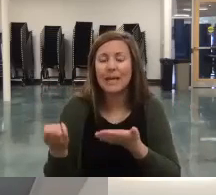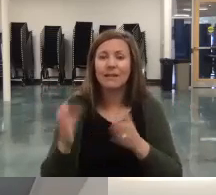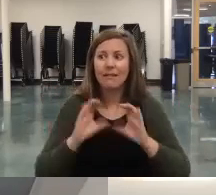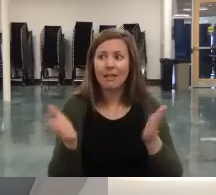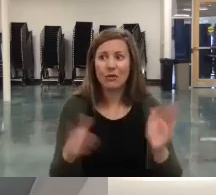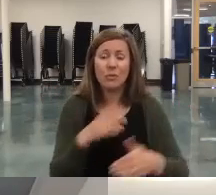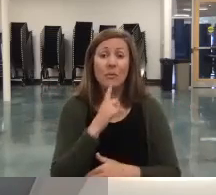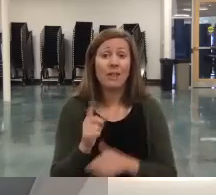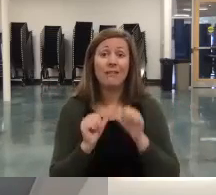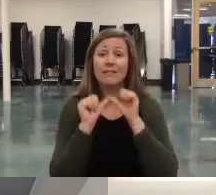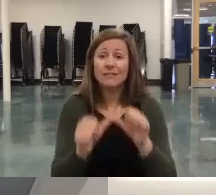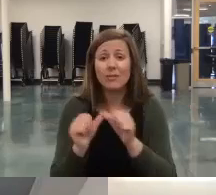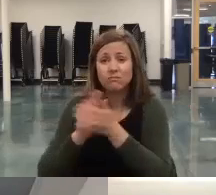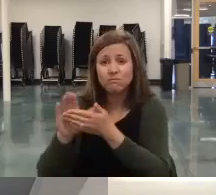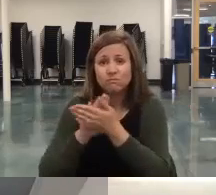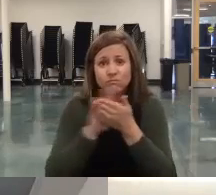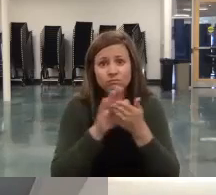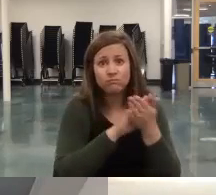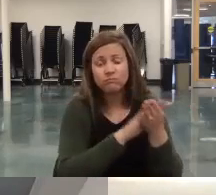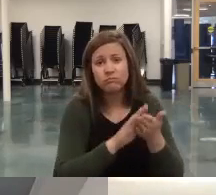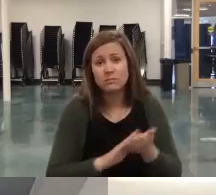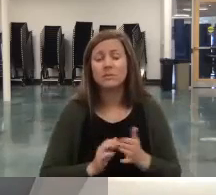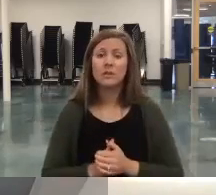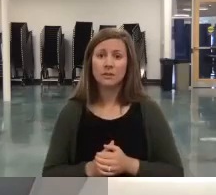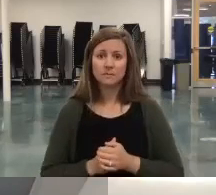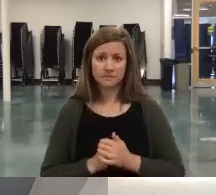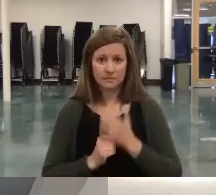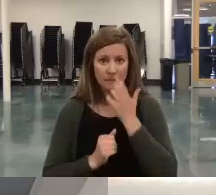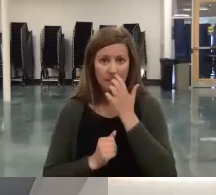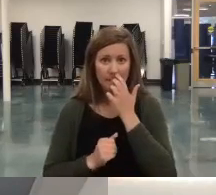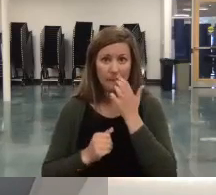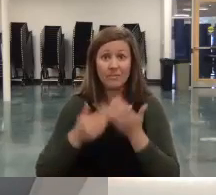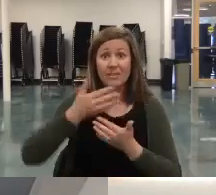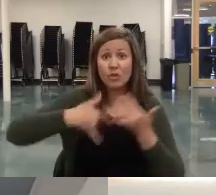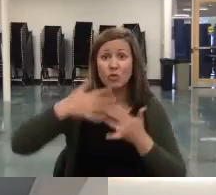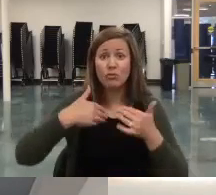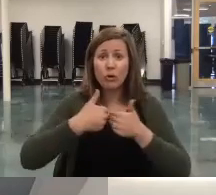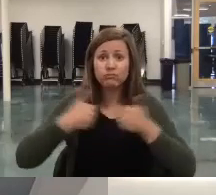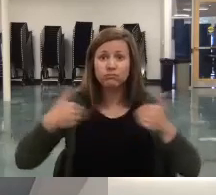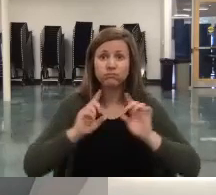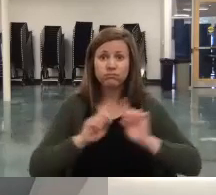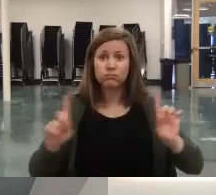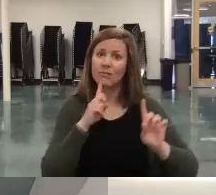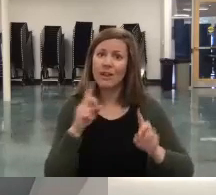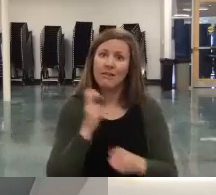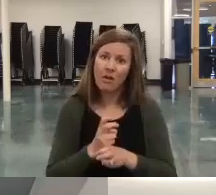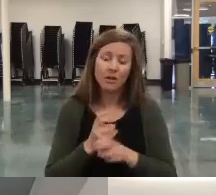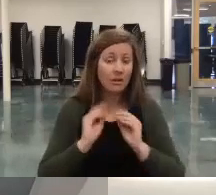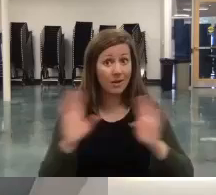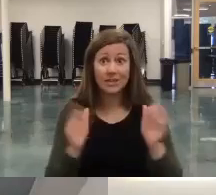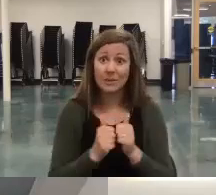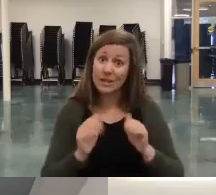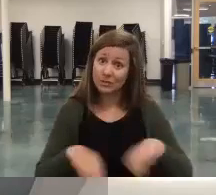a continual sanitation process. Social distancing has been difficult, obviously, with children.